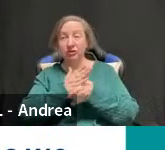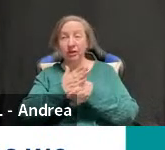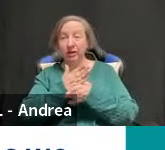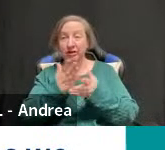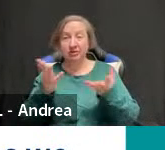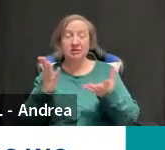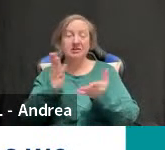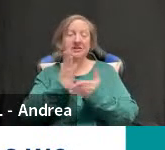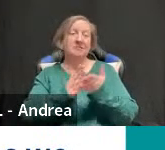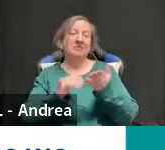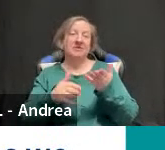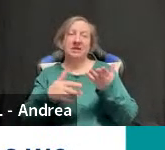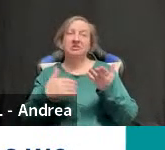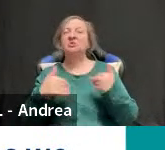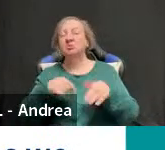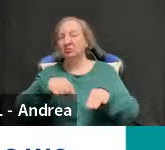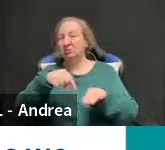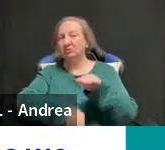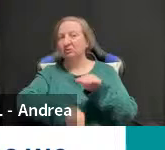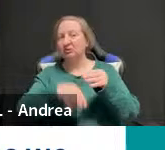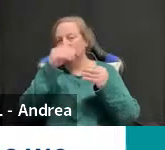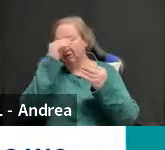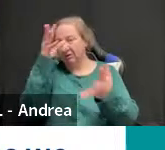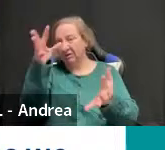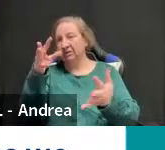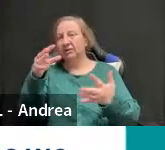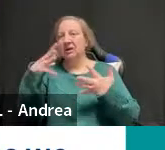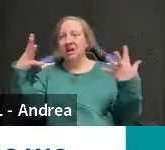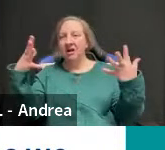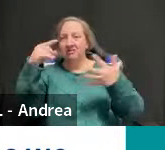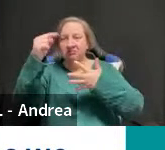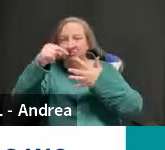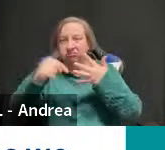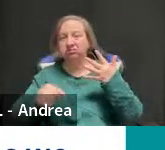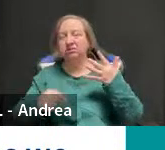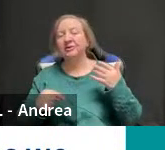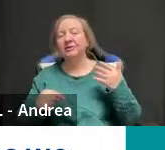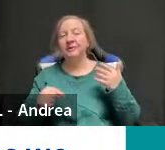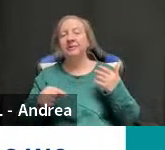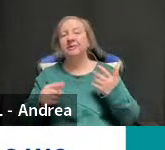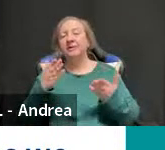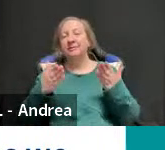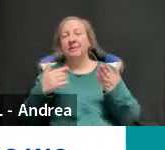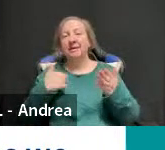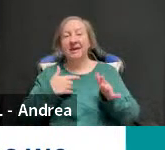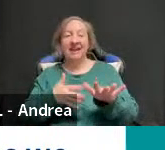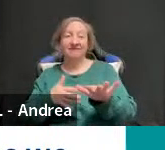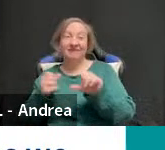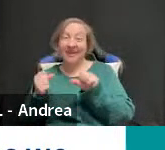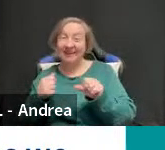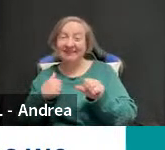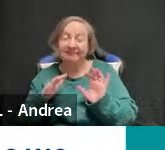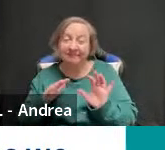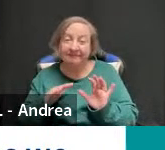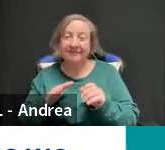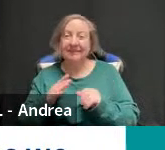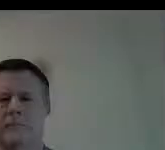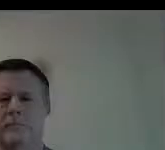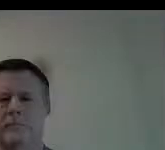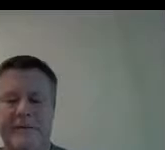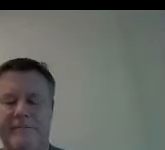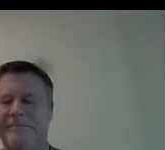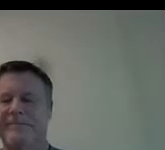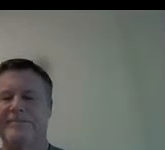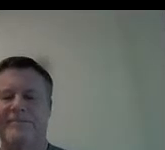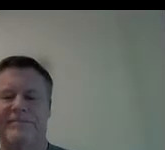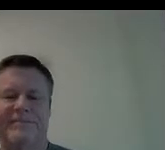it's pretty dense in information, and I may have gone fast, so see if there's questions. Looks like there's